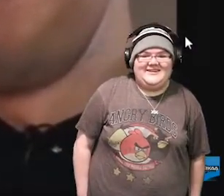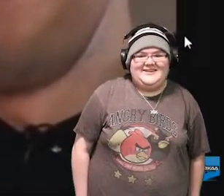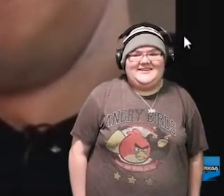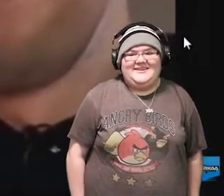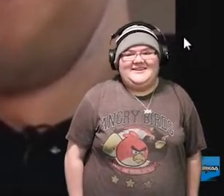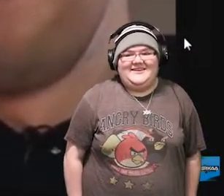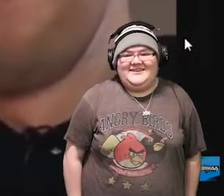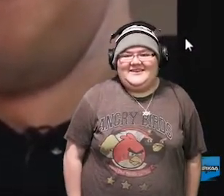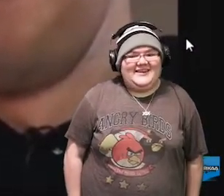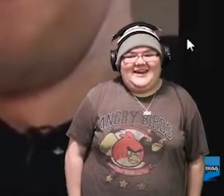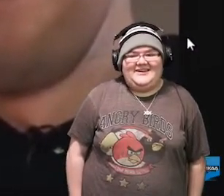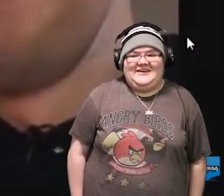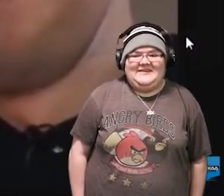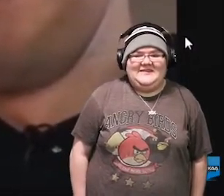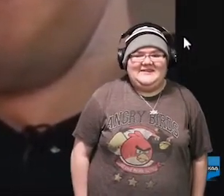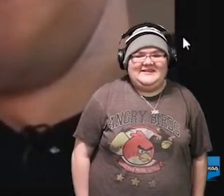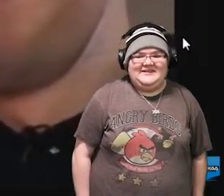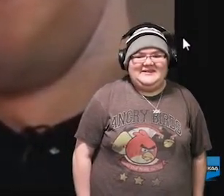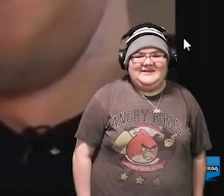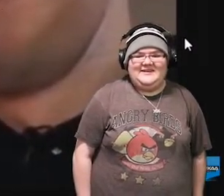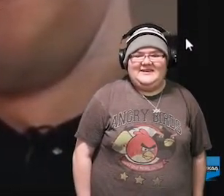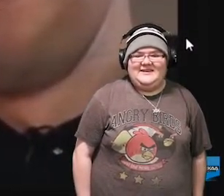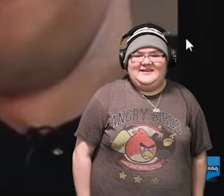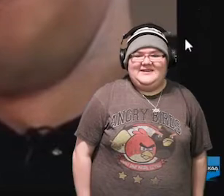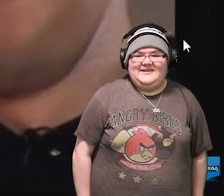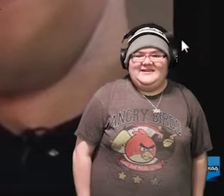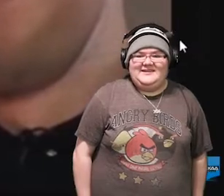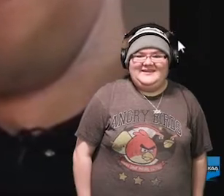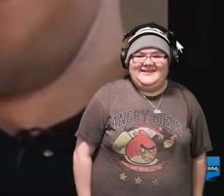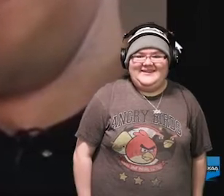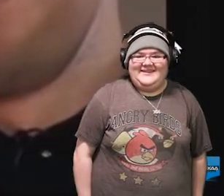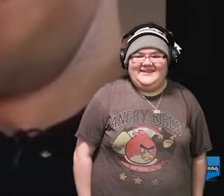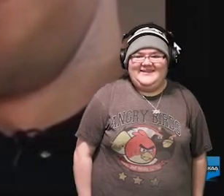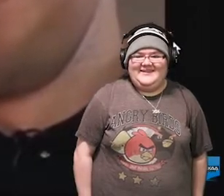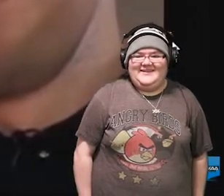got a chin this long. Yeah, no. What have you done?